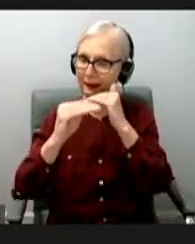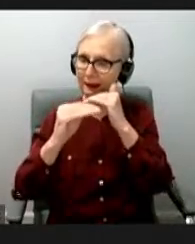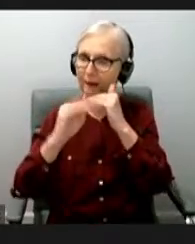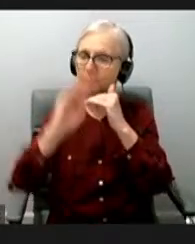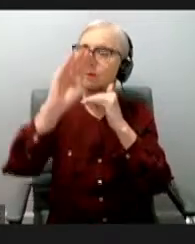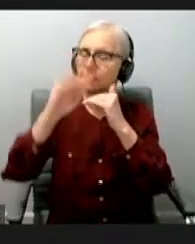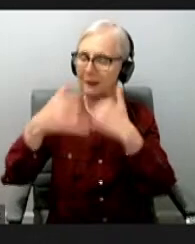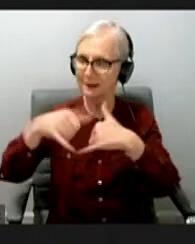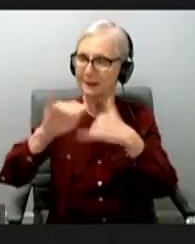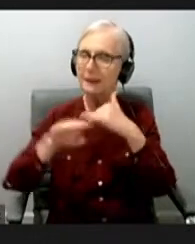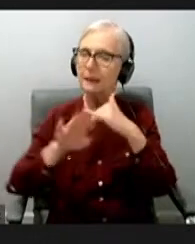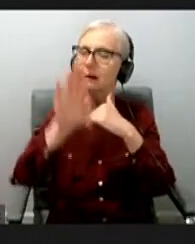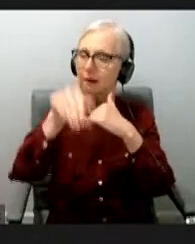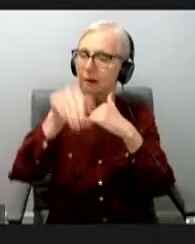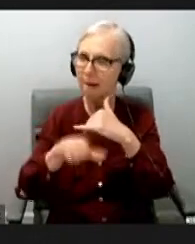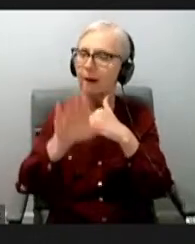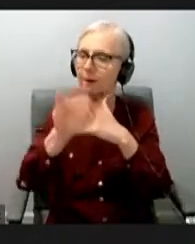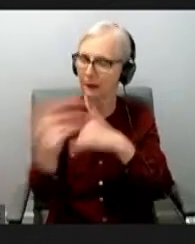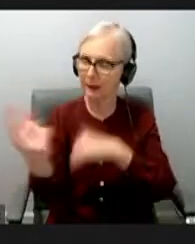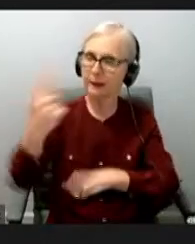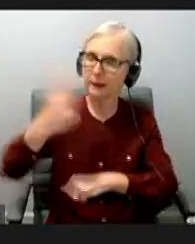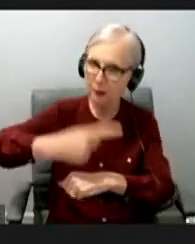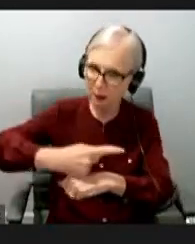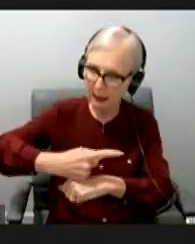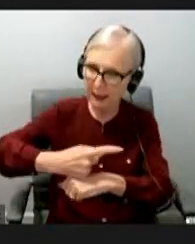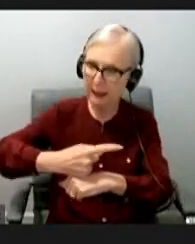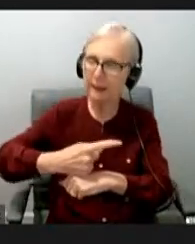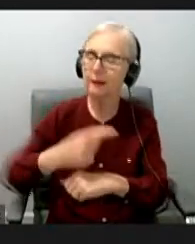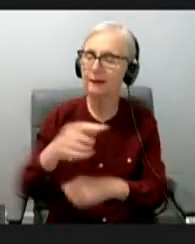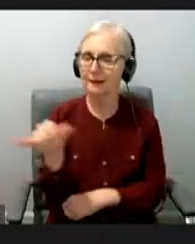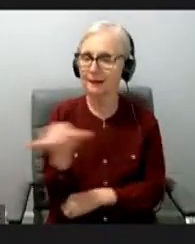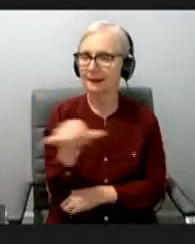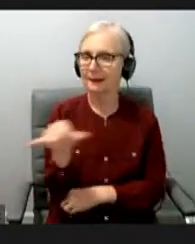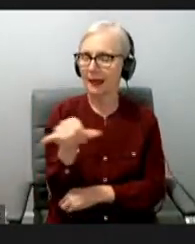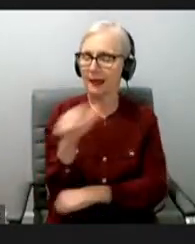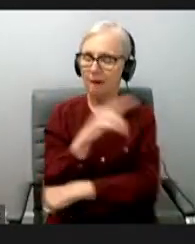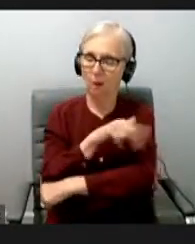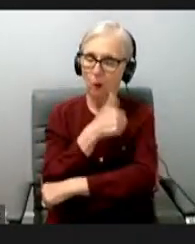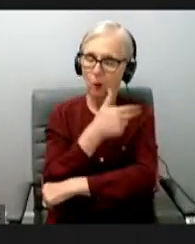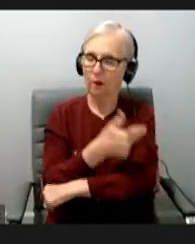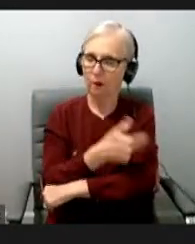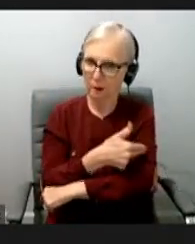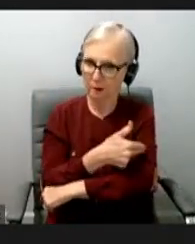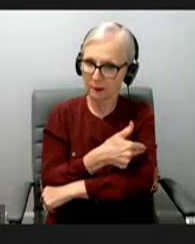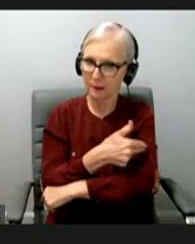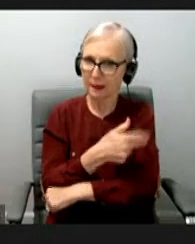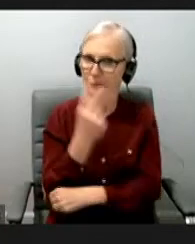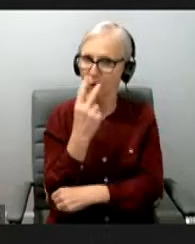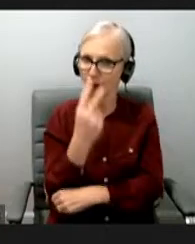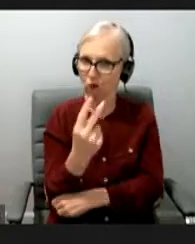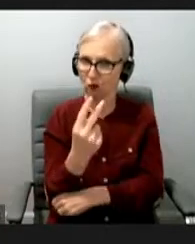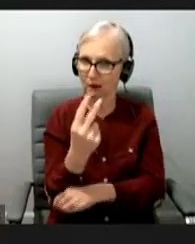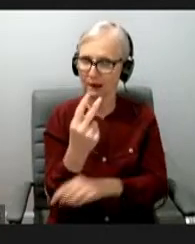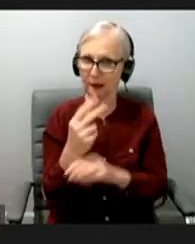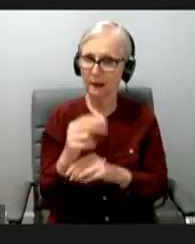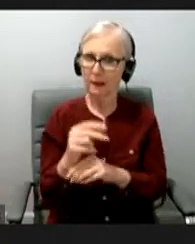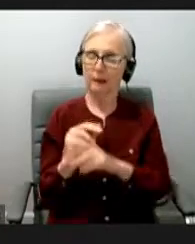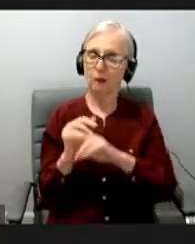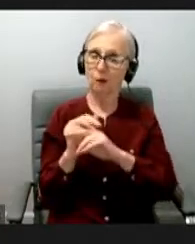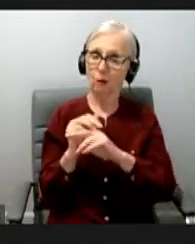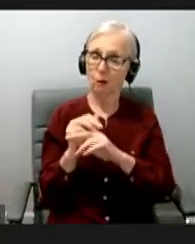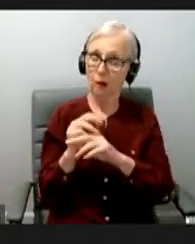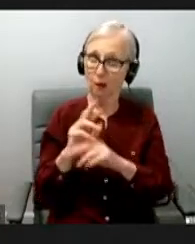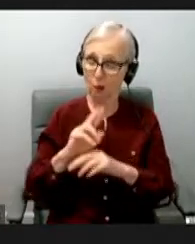go up and down a little bit each day, we seem to be in a similar place with our hospitalizations, as you can see here to the right of this